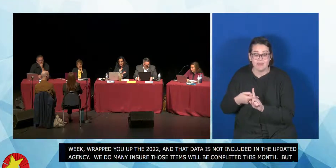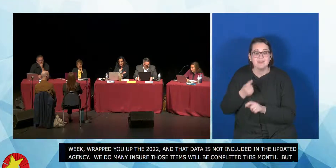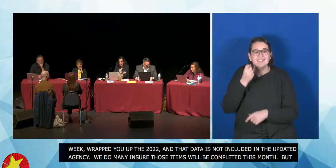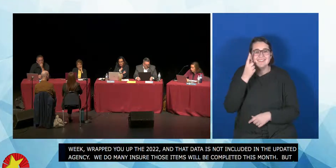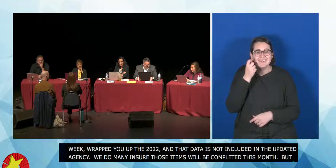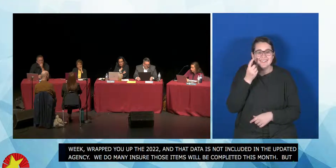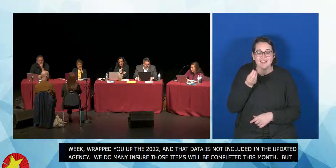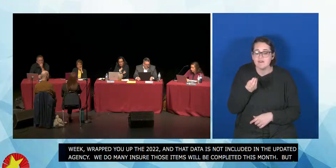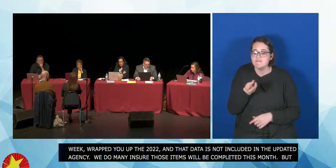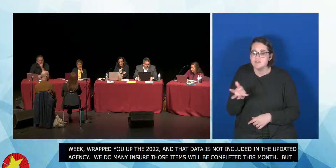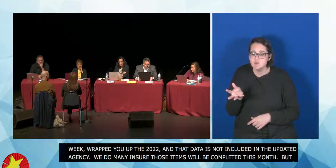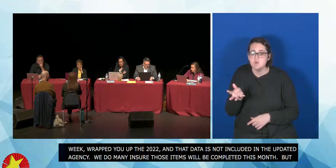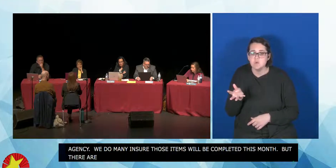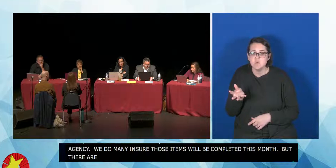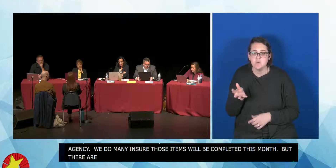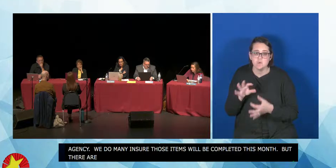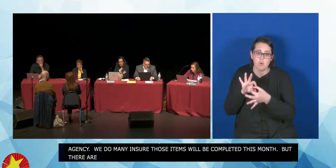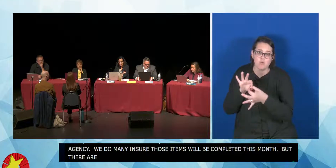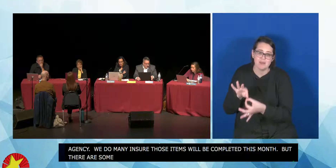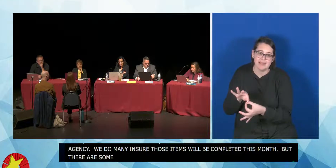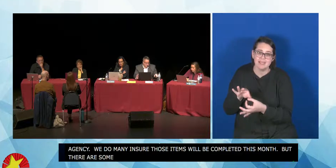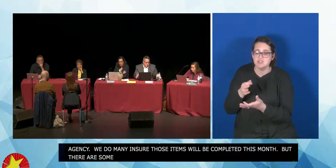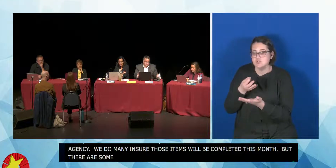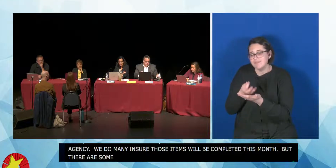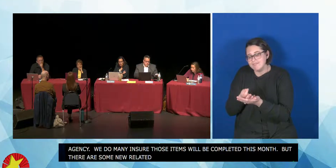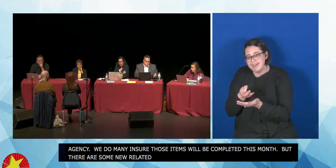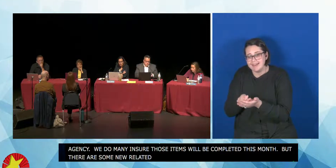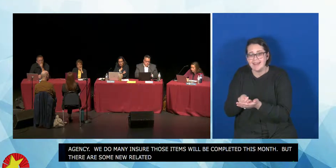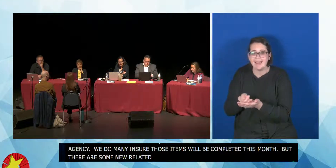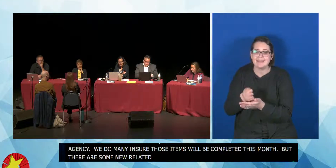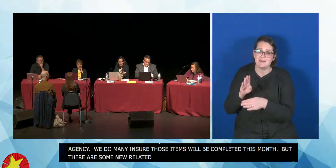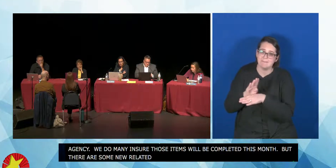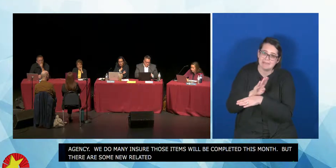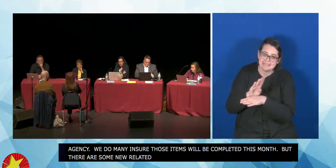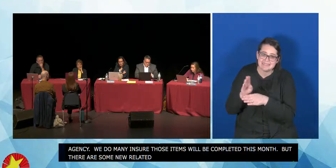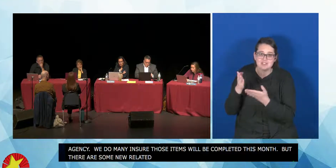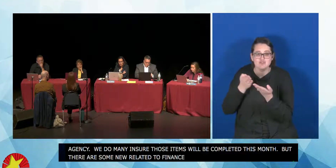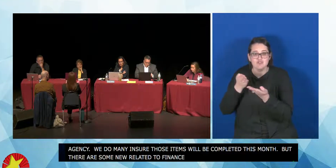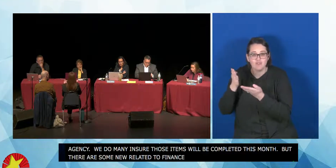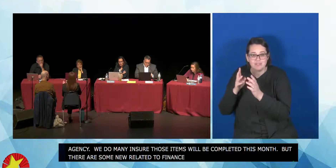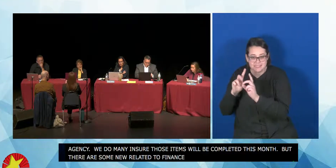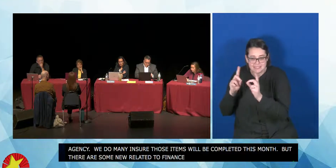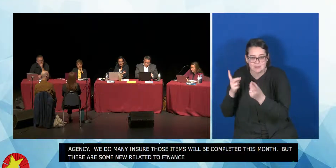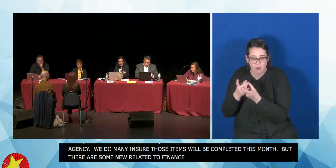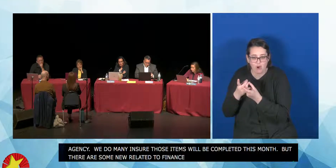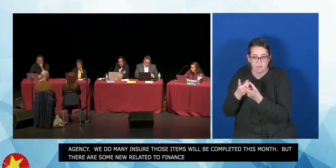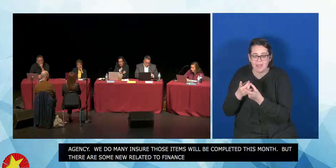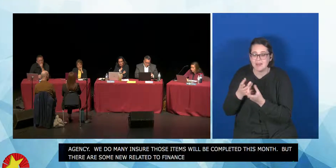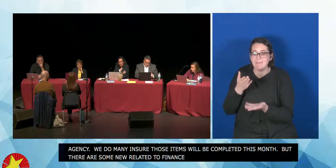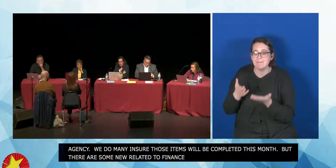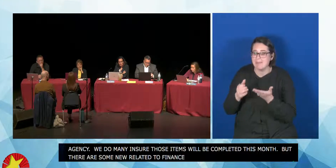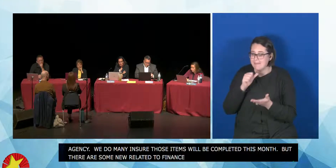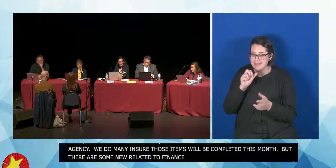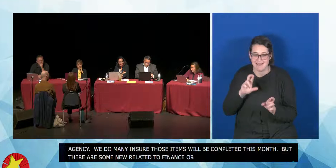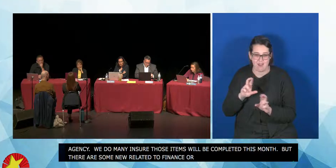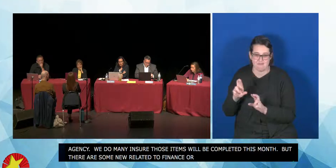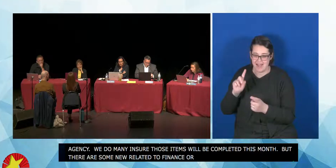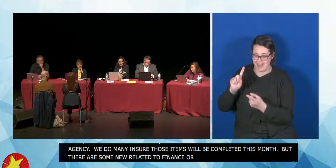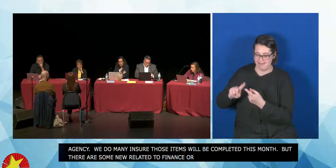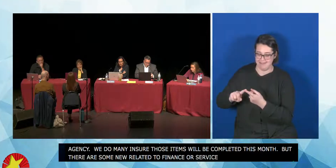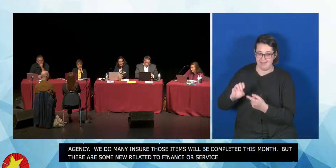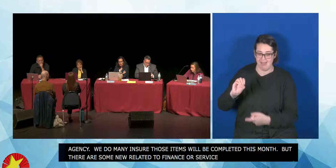few related to finance in the business services department that might not be ready till